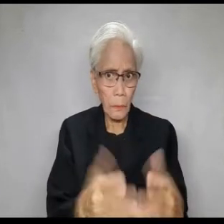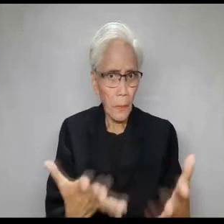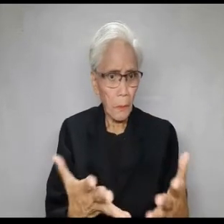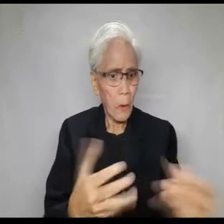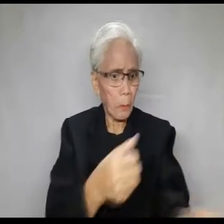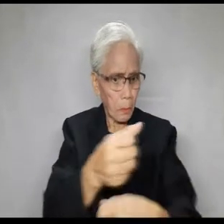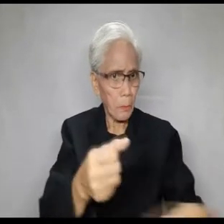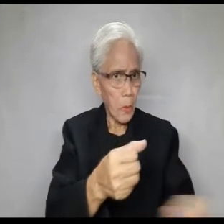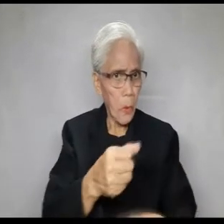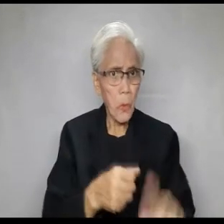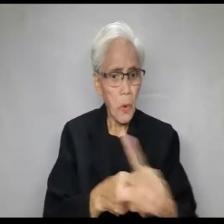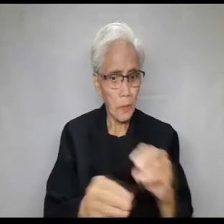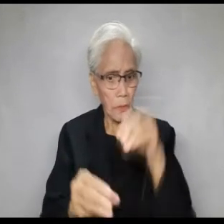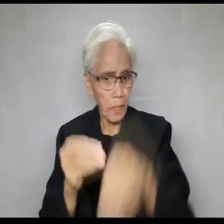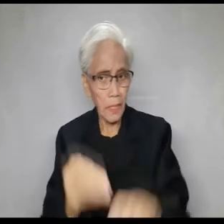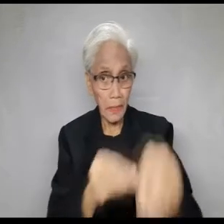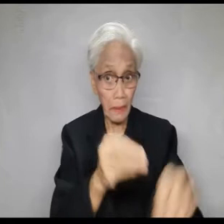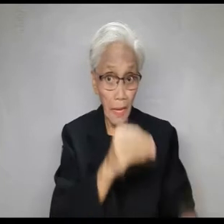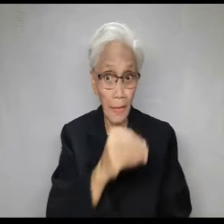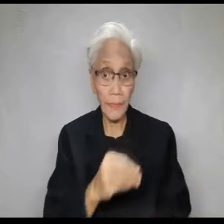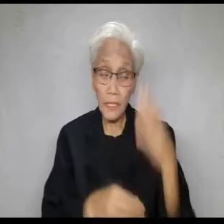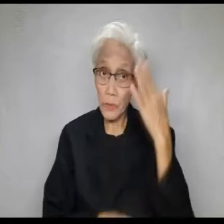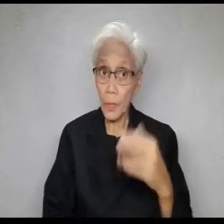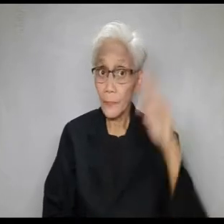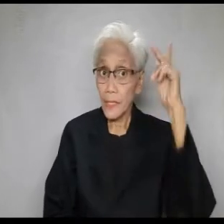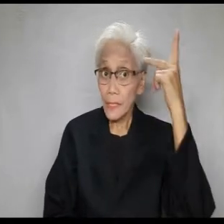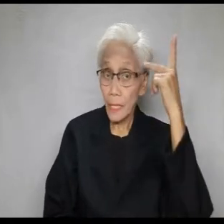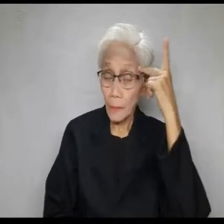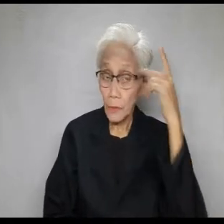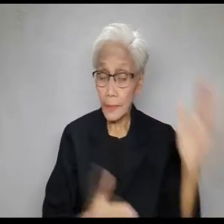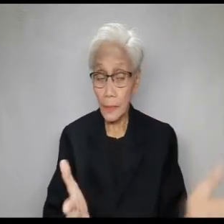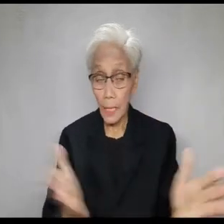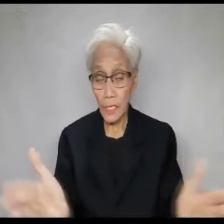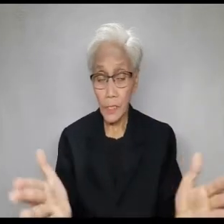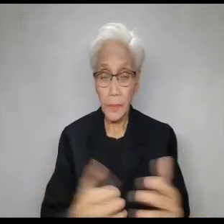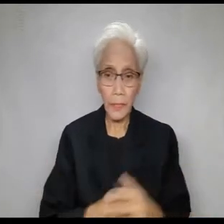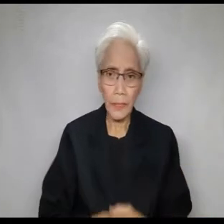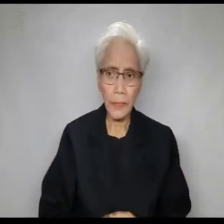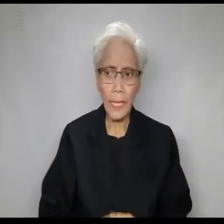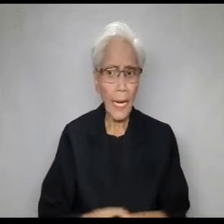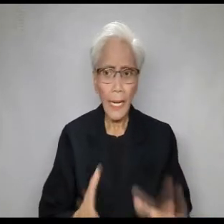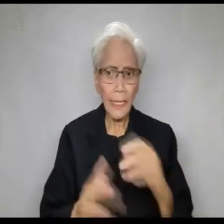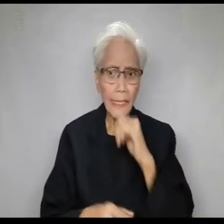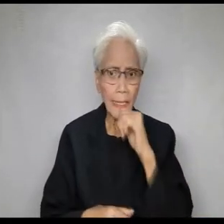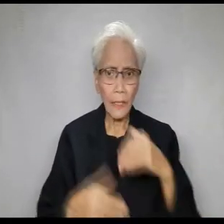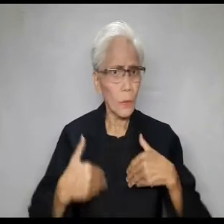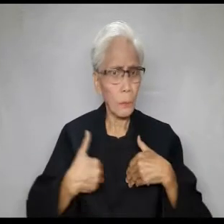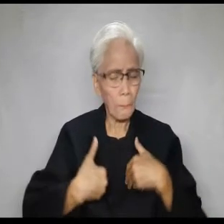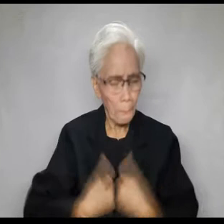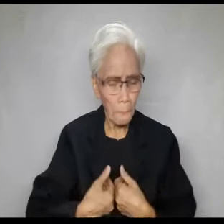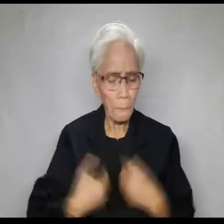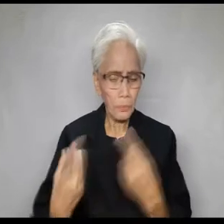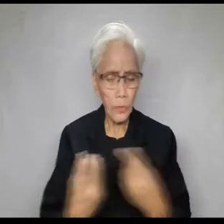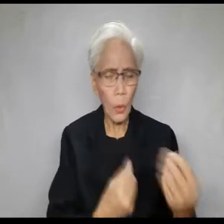will reap only what he sows. That is why St. Paul's encouragement is this: let us not